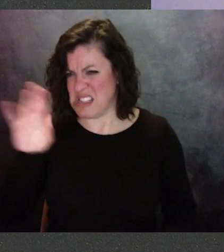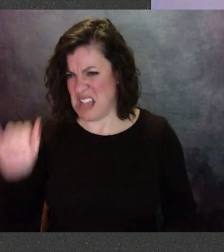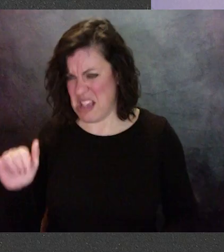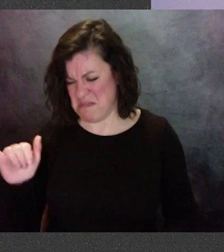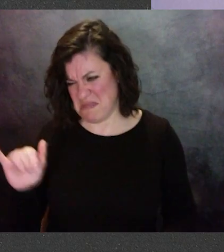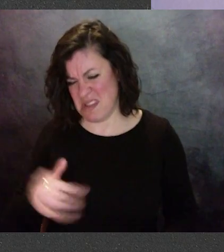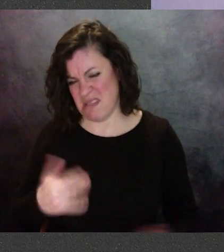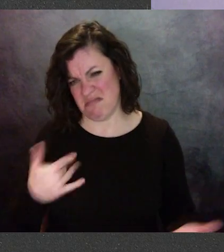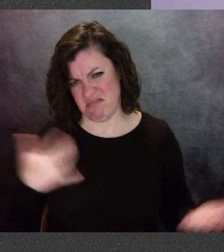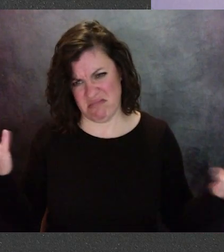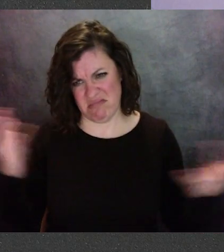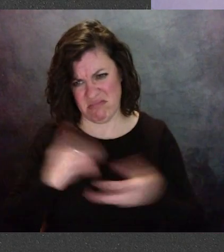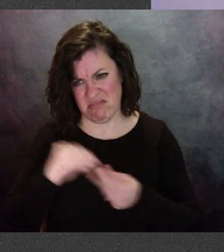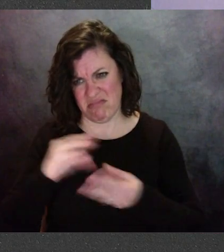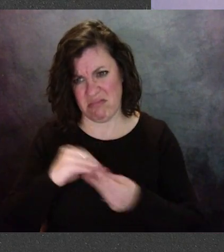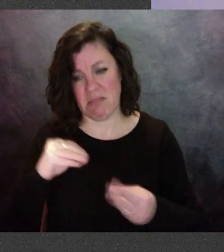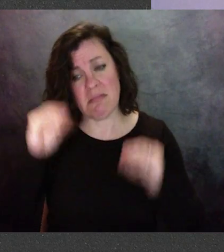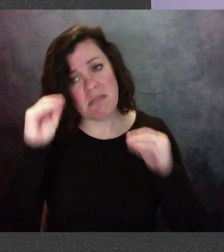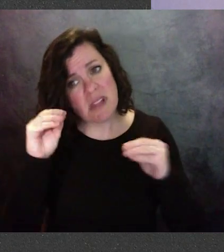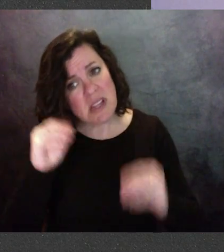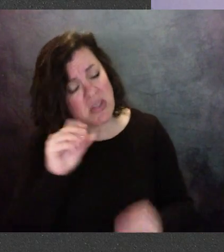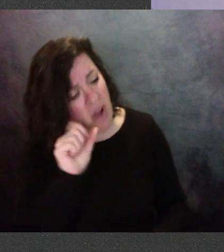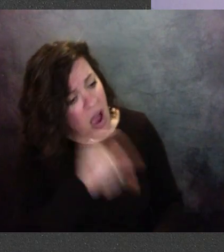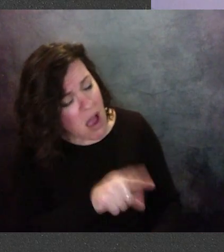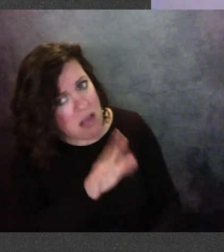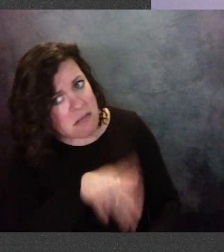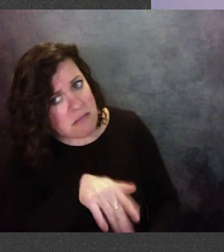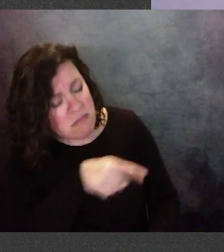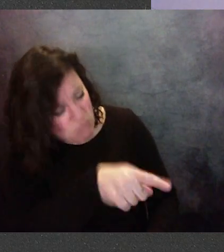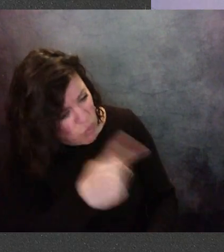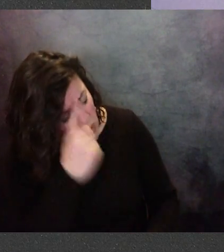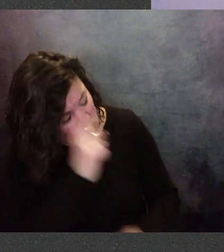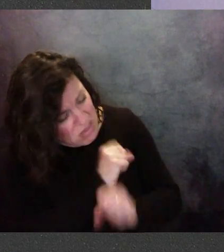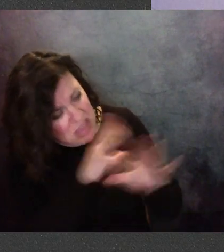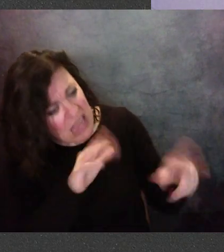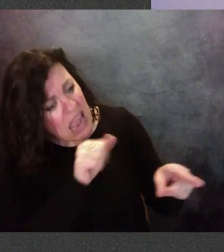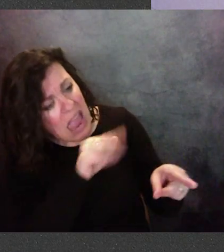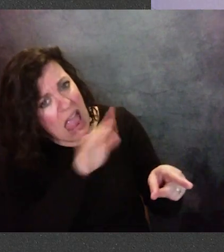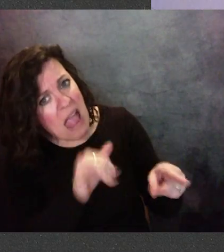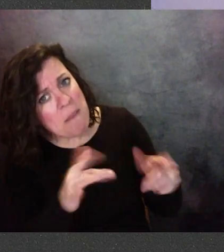nodded and then asked me how Amy must feel.